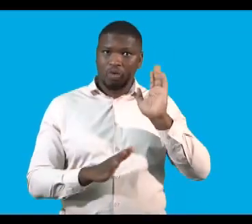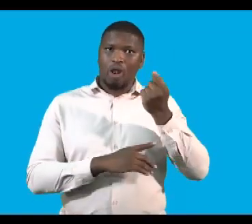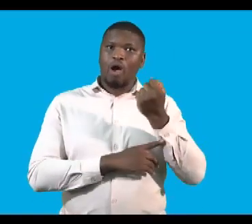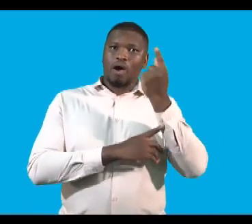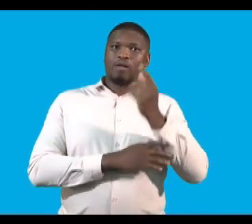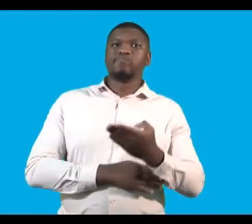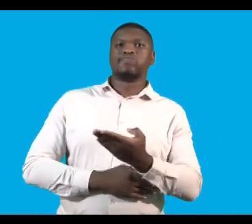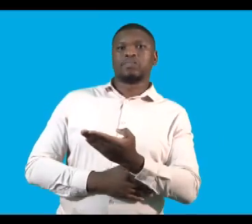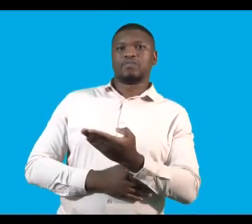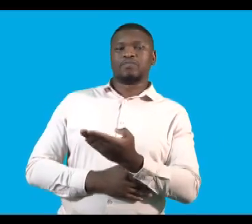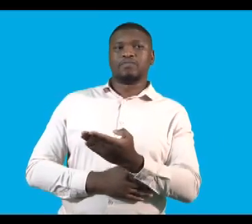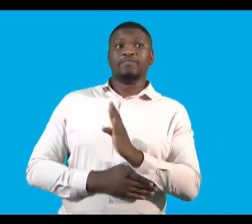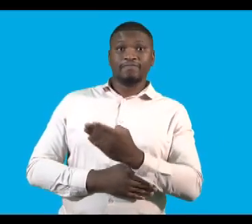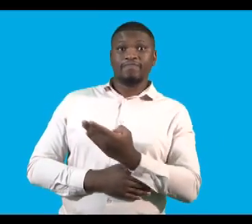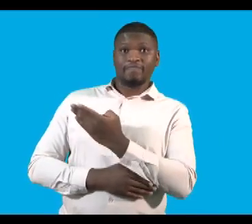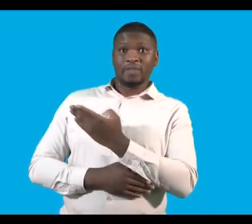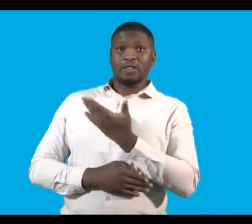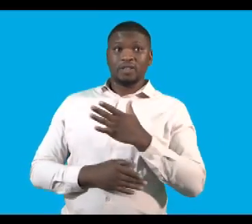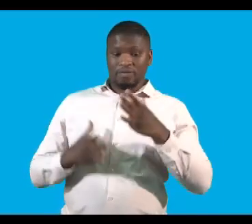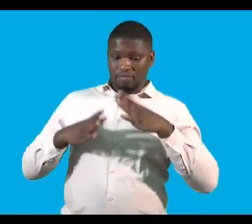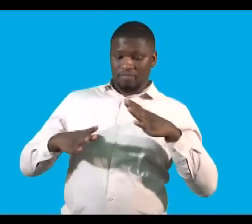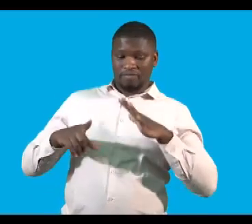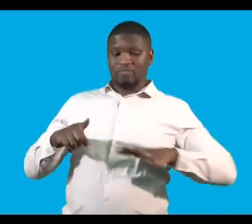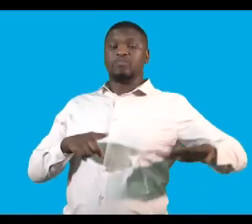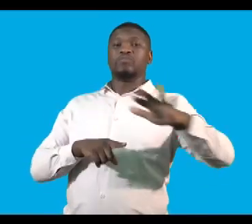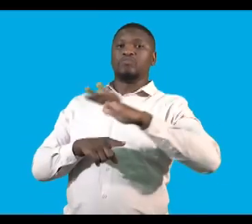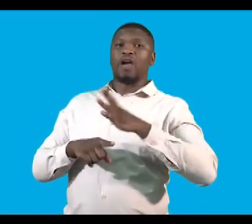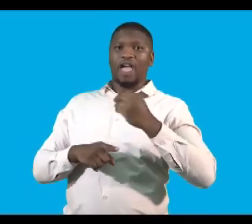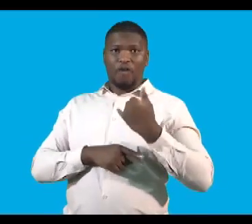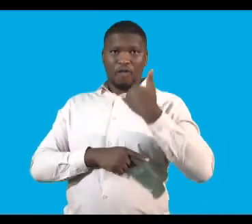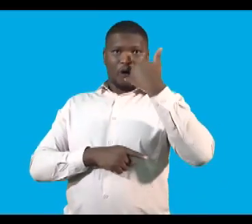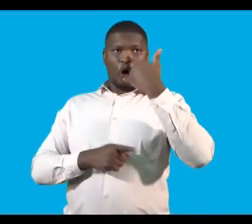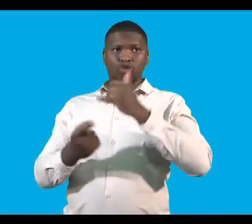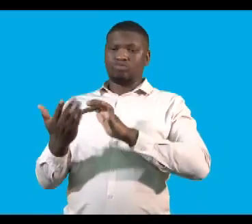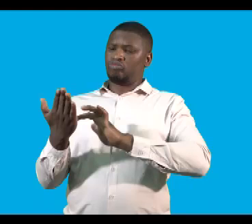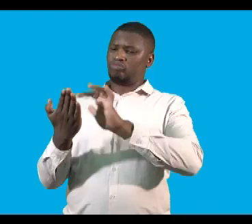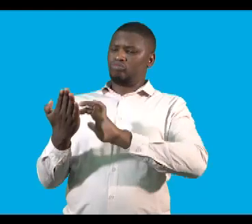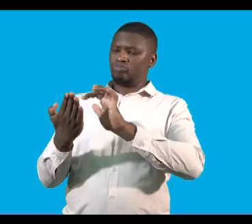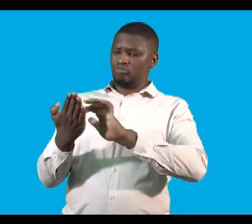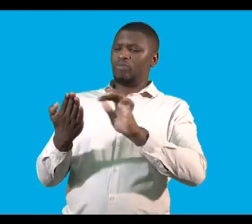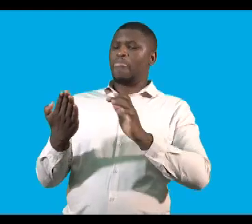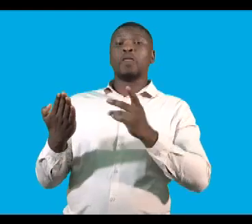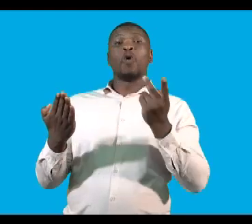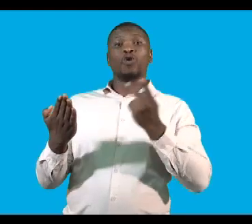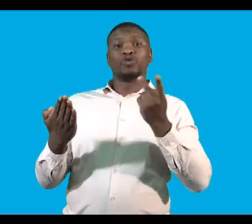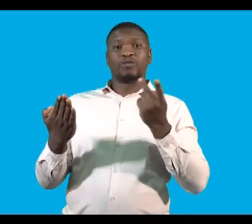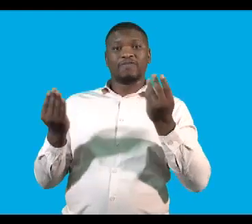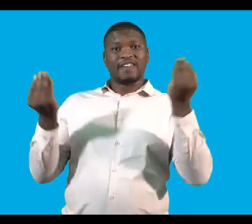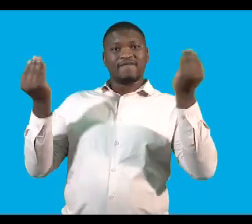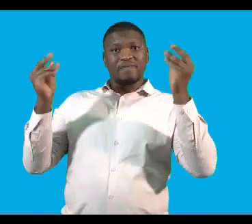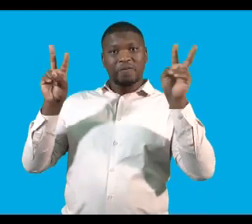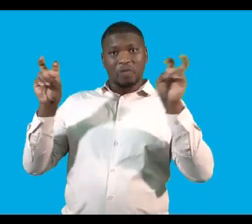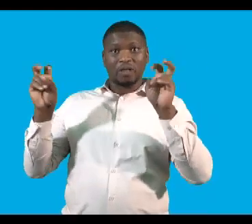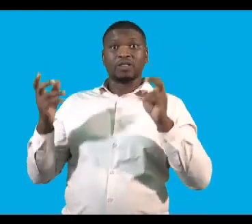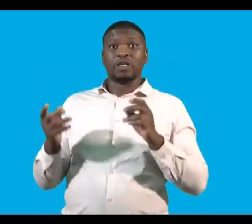you will understand this. Here we have Hamlet in a modern setting. He has a cell phone, and of course, his famous words, "to